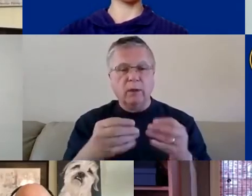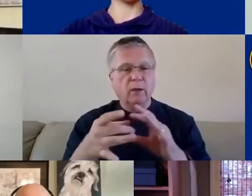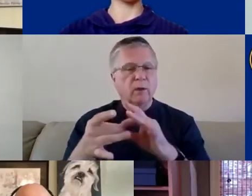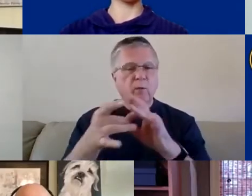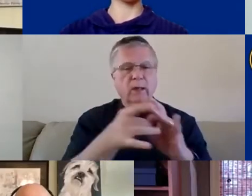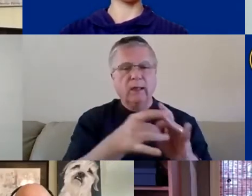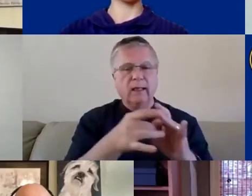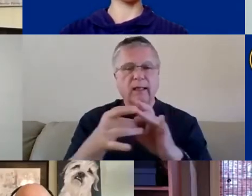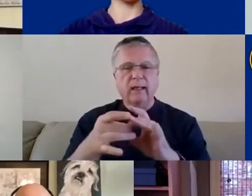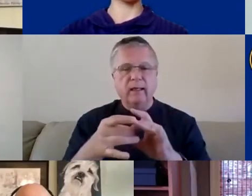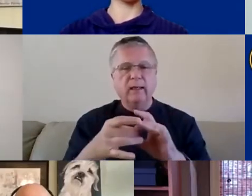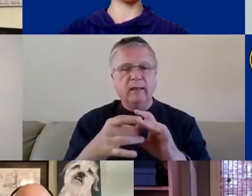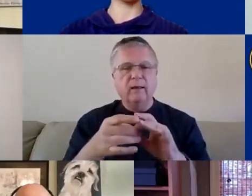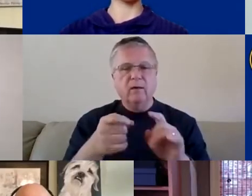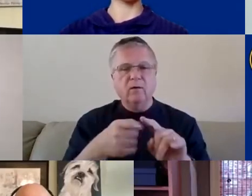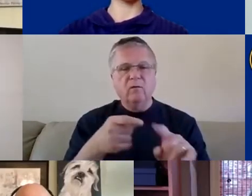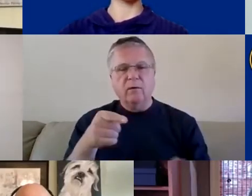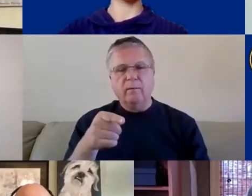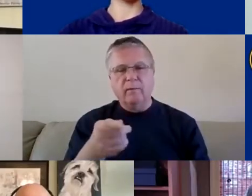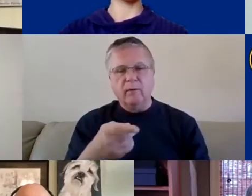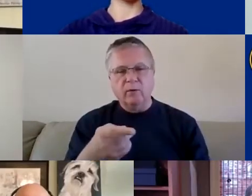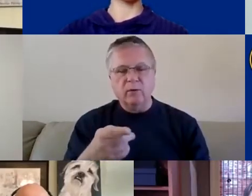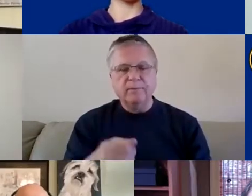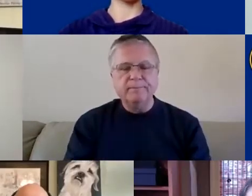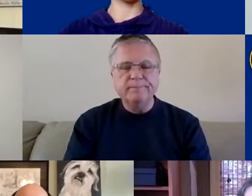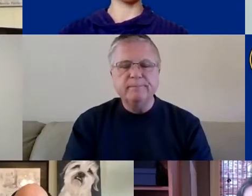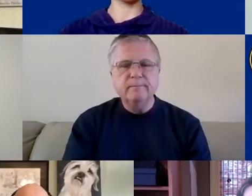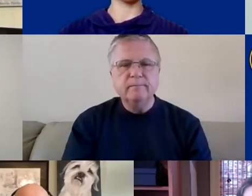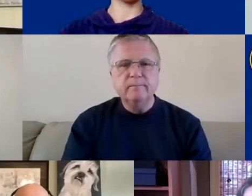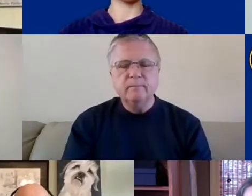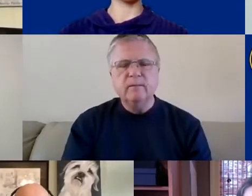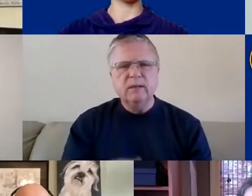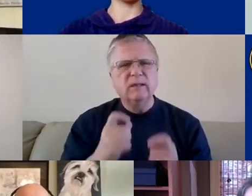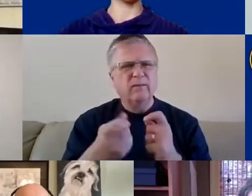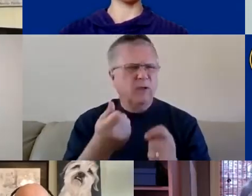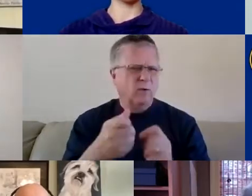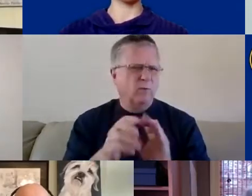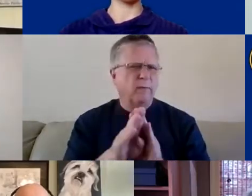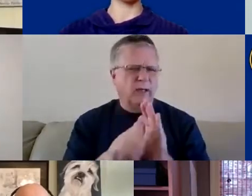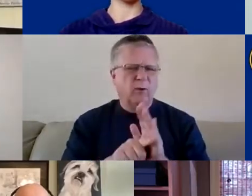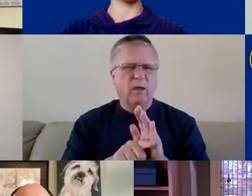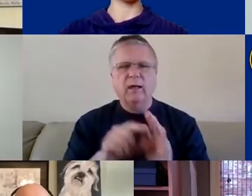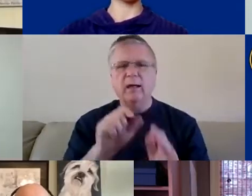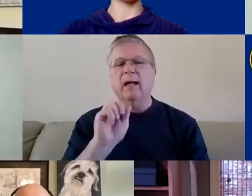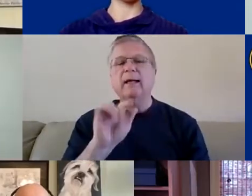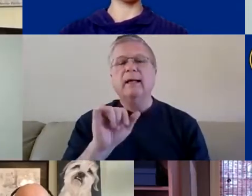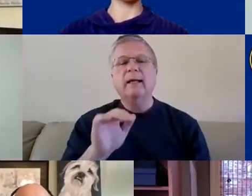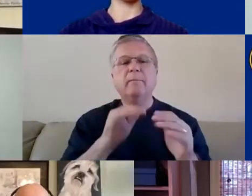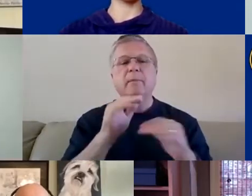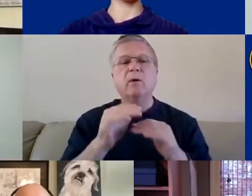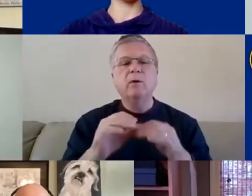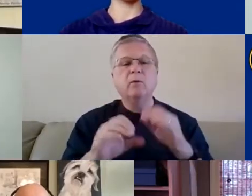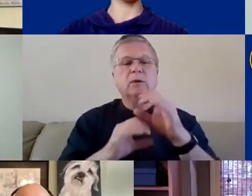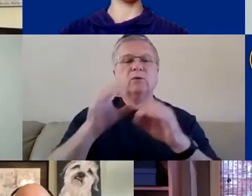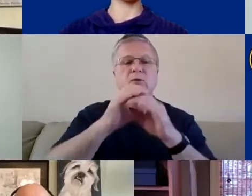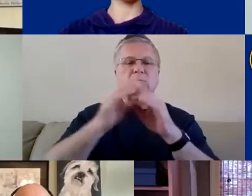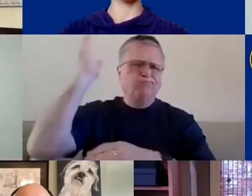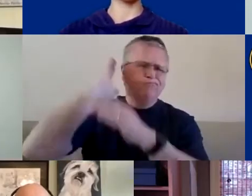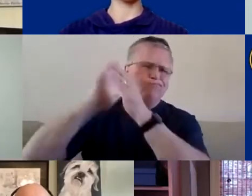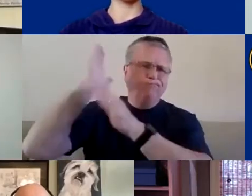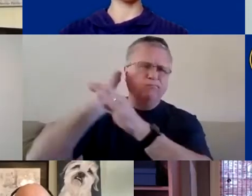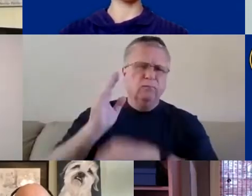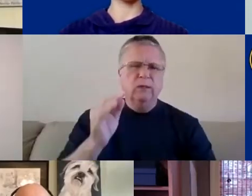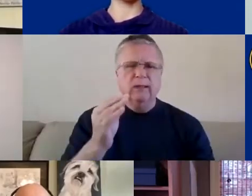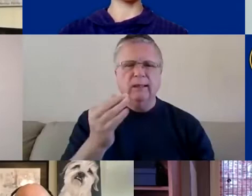and affiliated entities. Just by way of background, the Allegheny Building was constructed back in